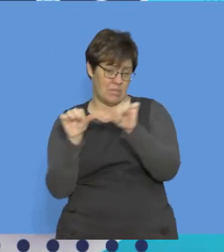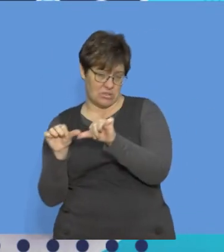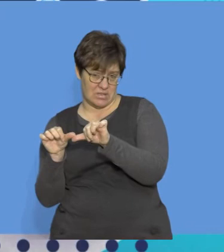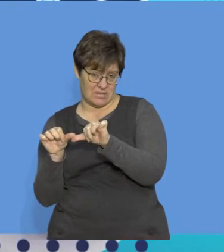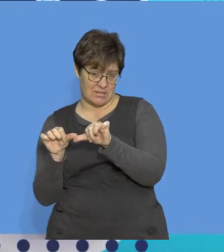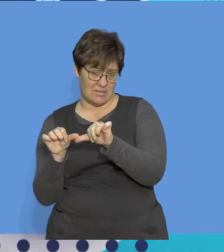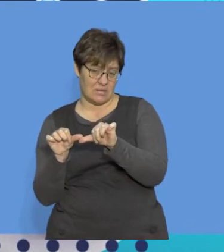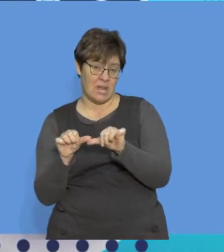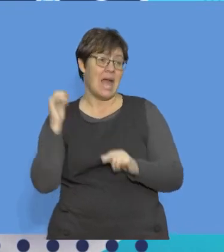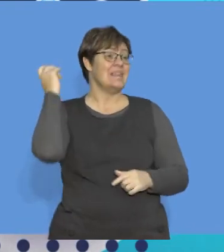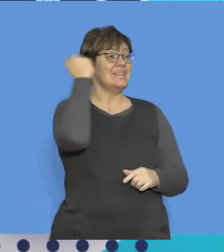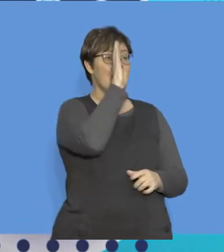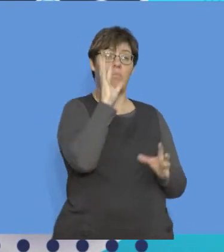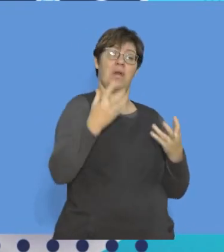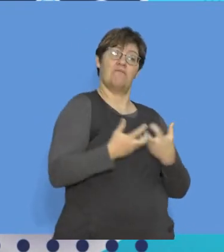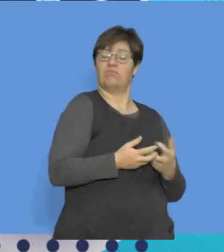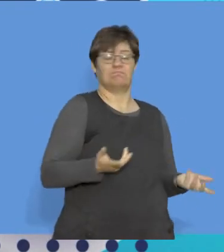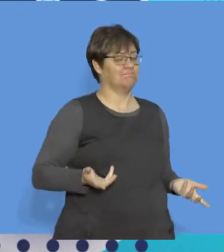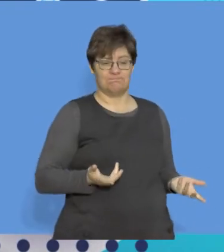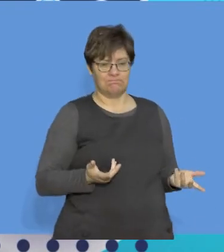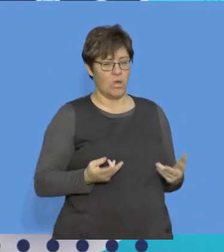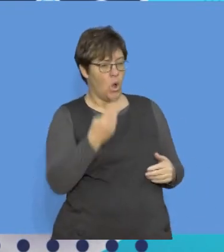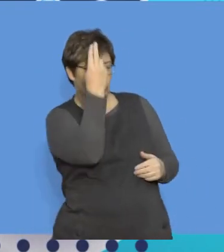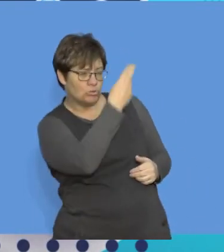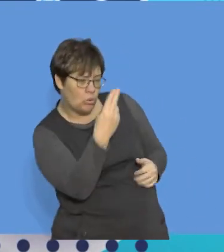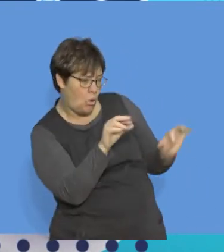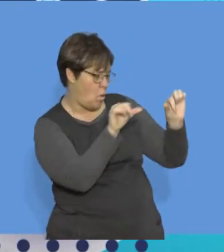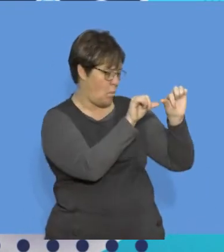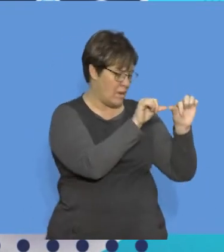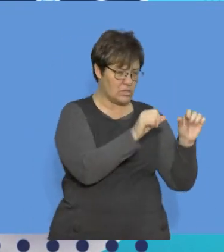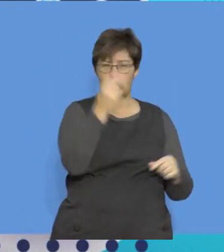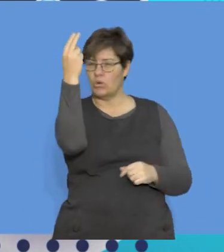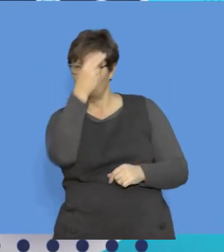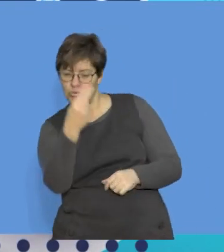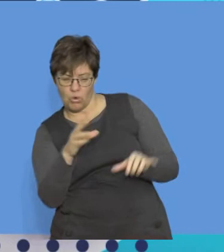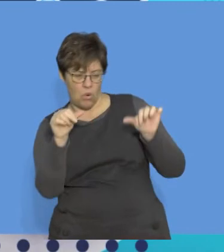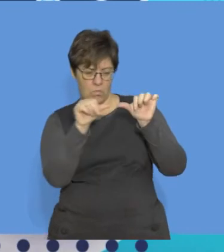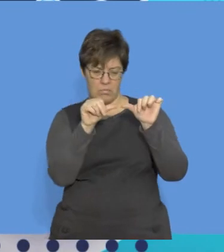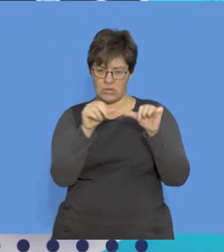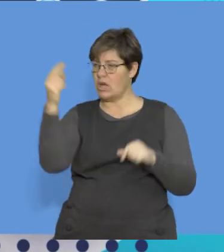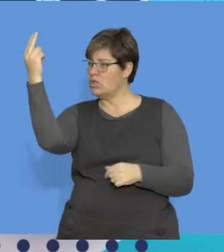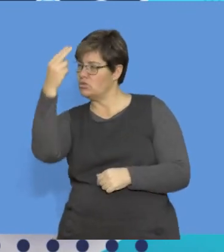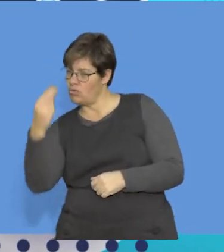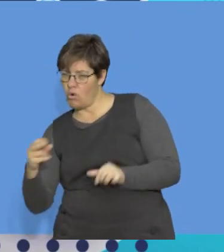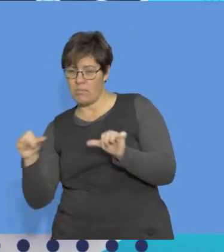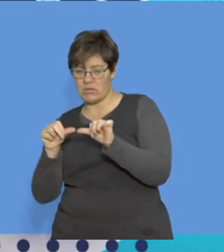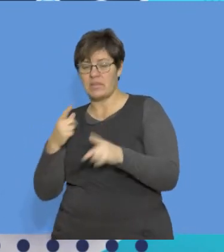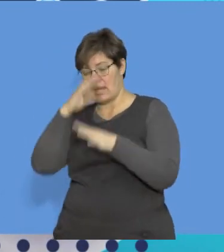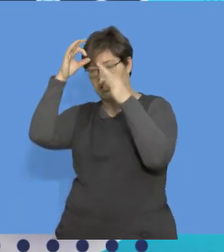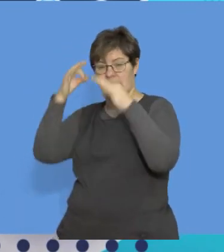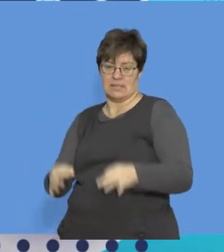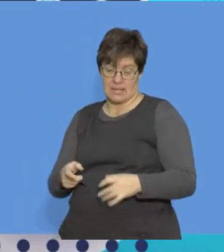with theorems. No, you draw, you measure, you draw, you measure, you draw, you measure, and then you make a conjuncture.